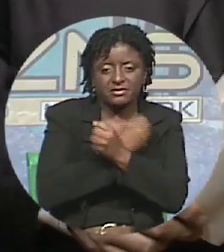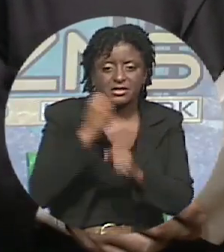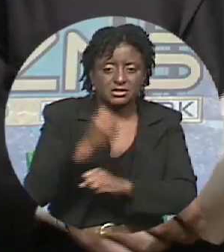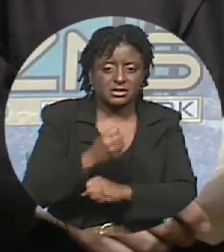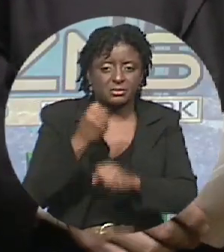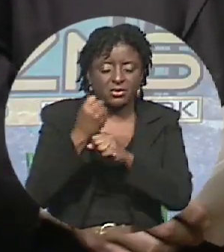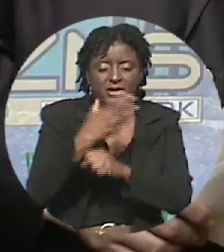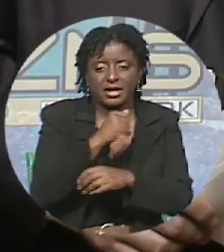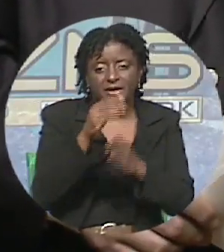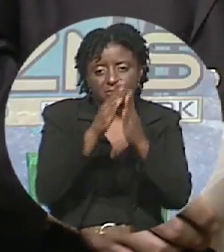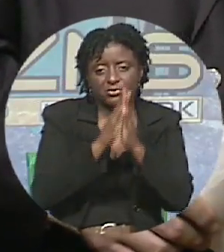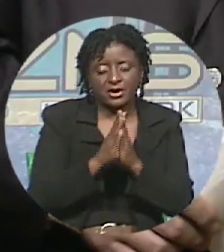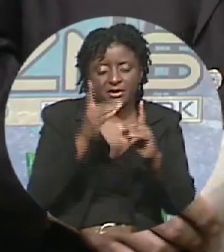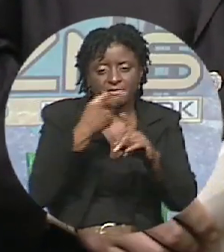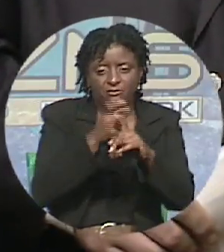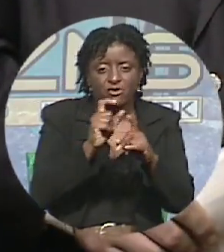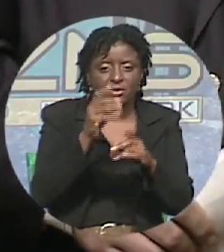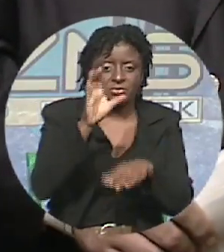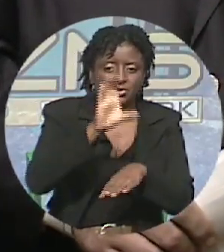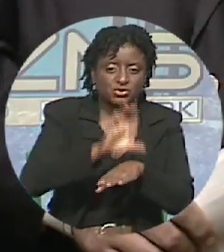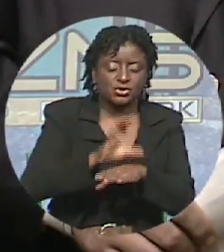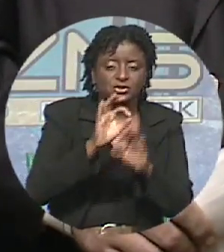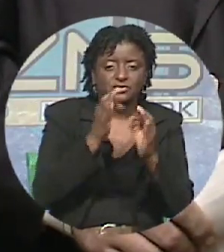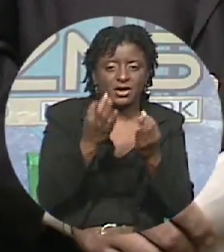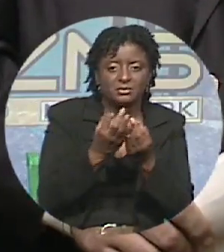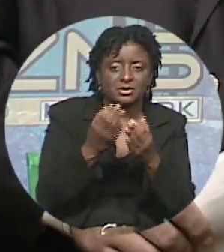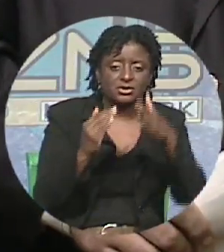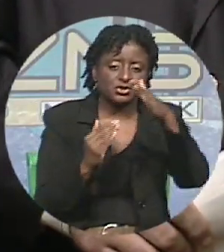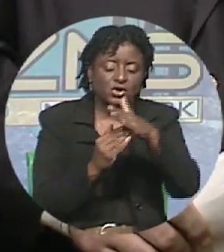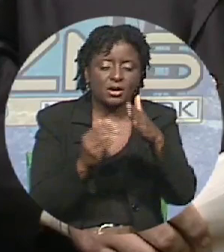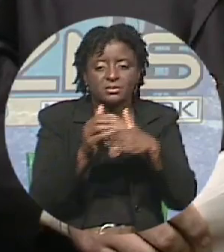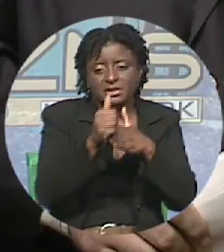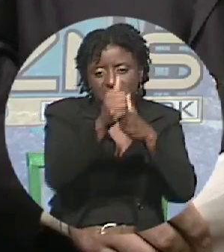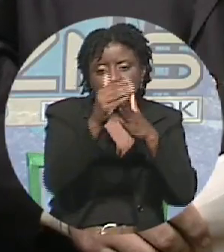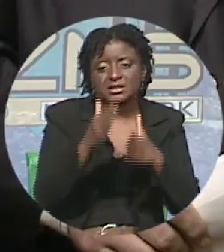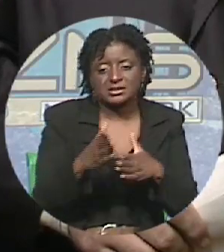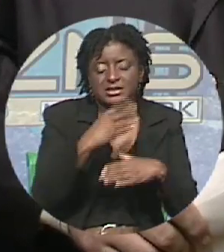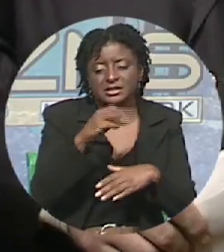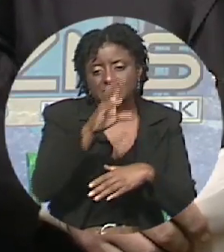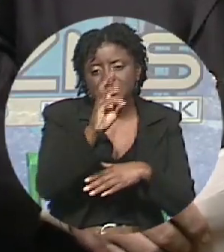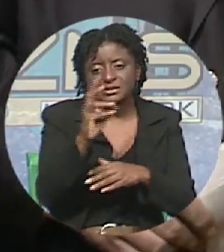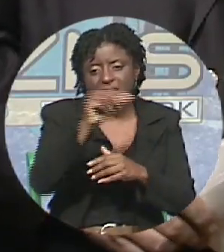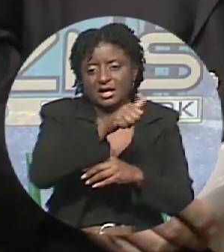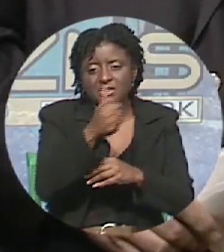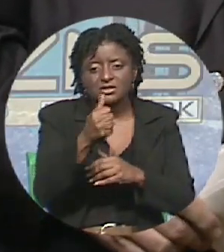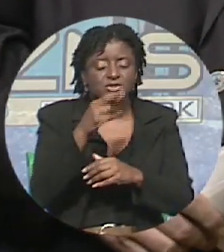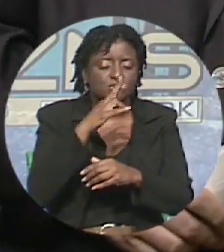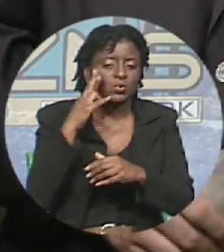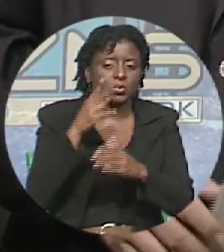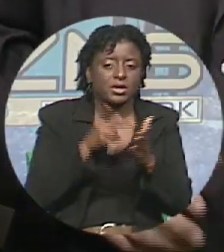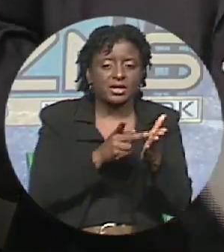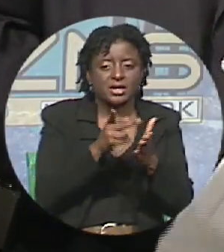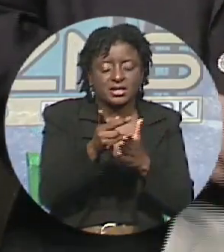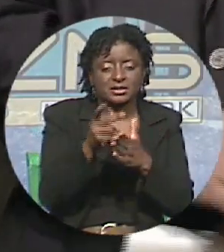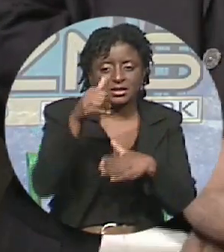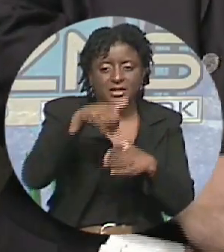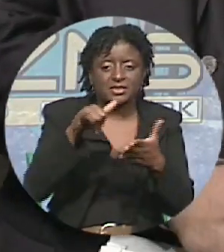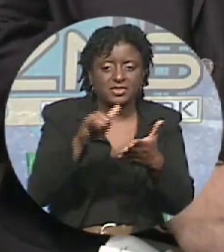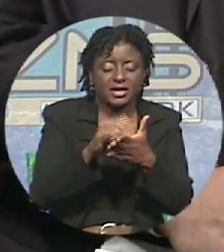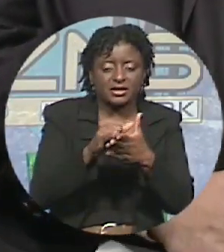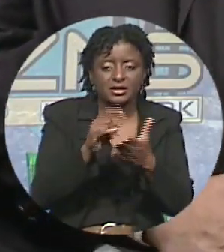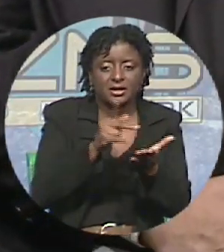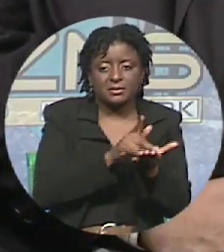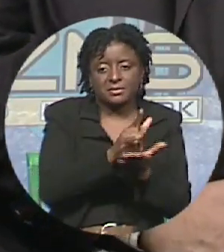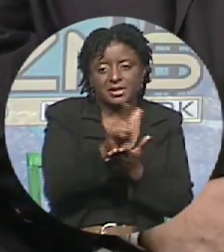family. The top leadership, along with 6 others, were killed in that plane crash in Grand Bahama last week Sunday. And as Sieska Adley tells us tonight, their families